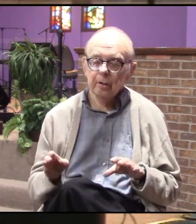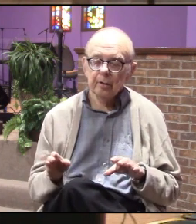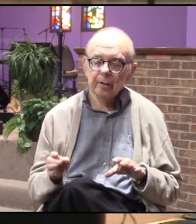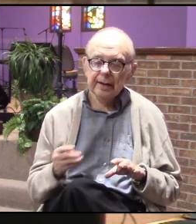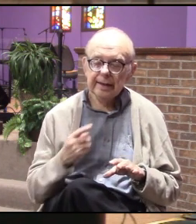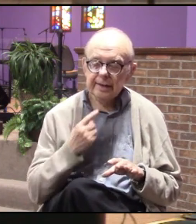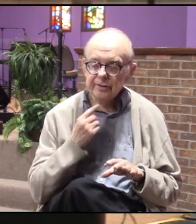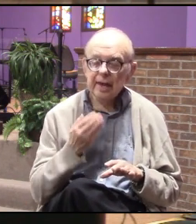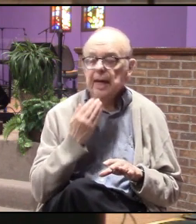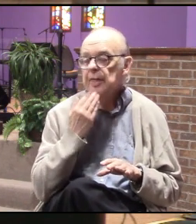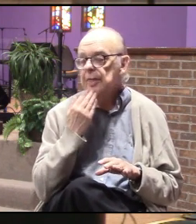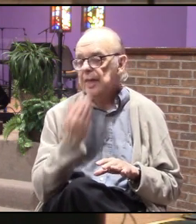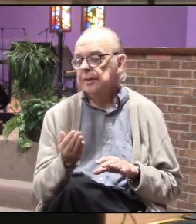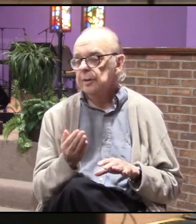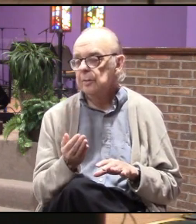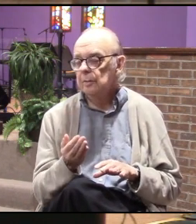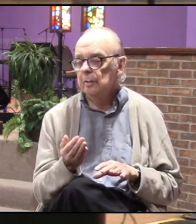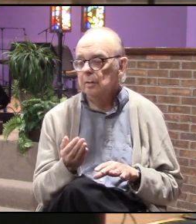say, thank you.